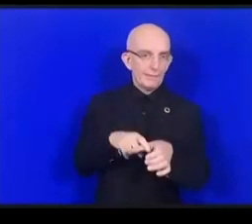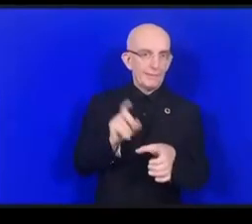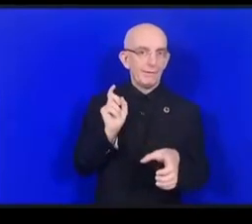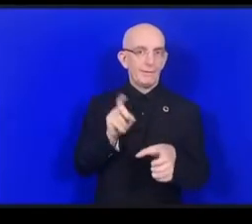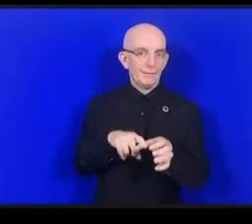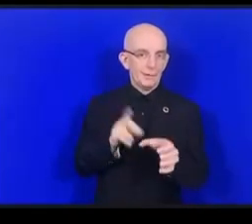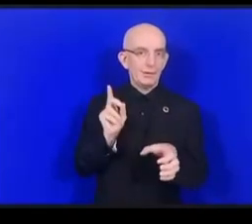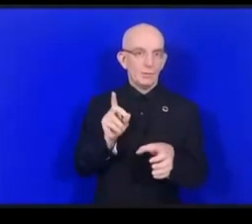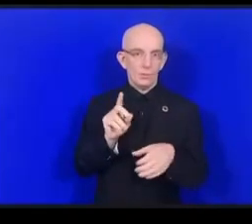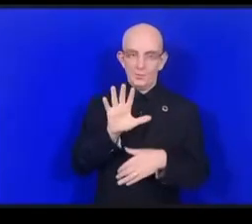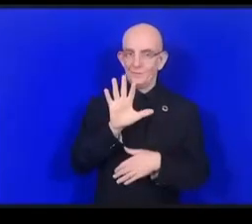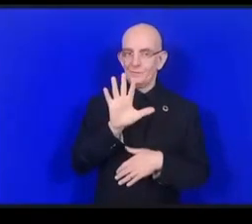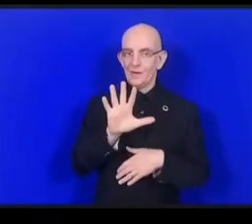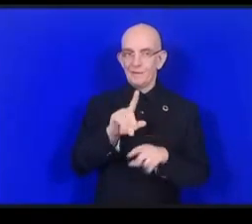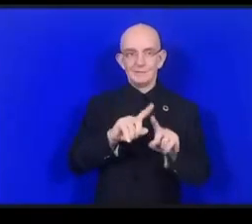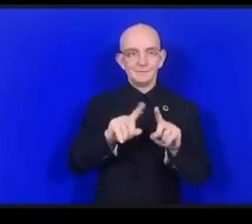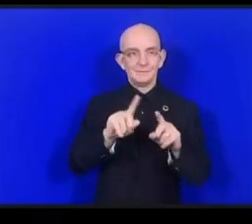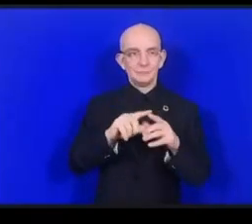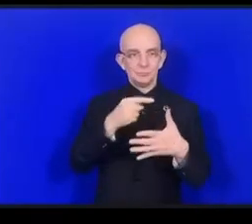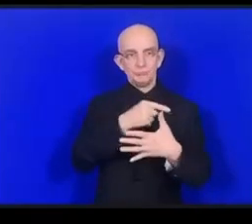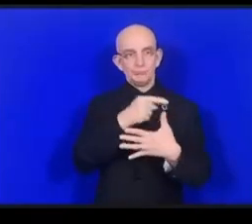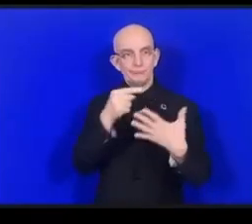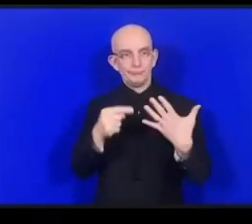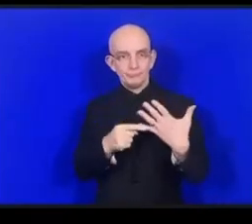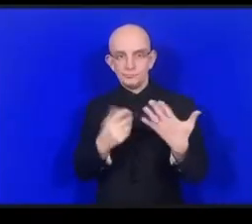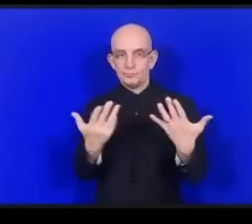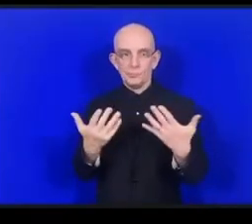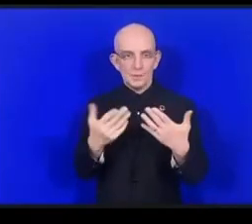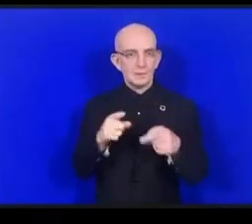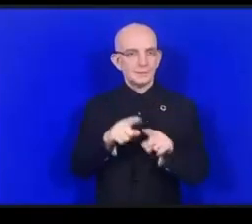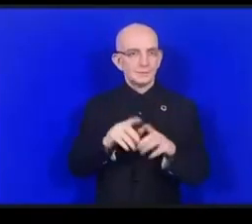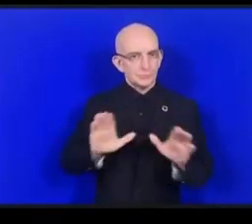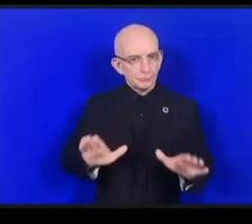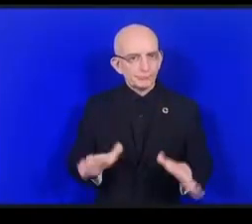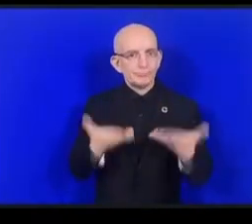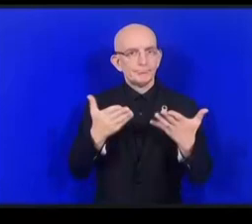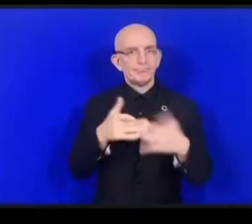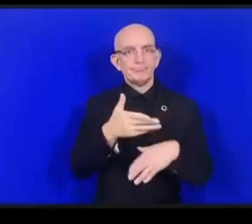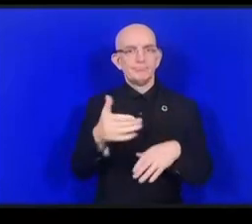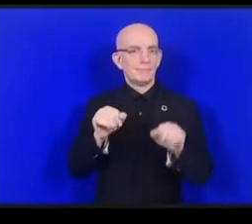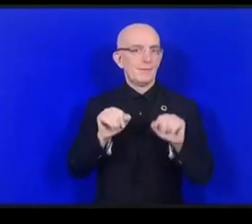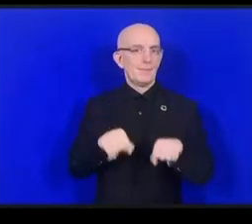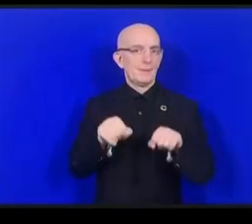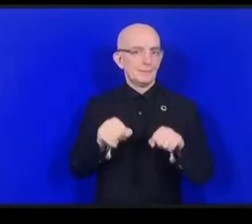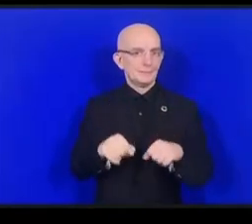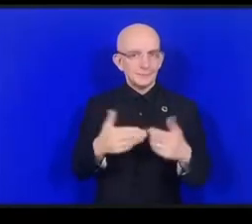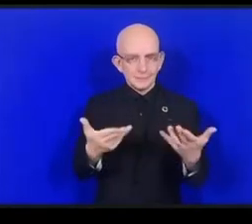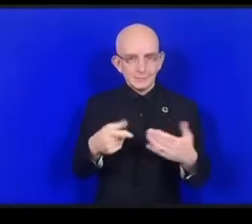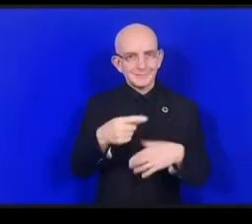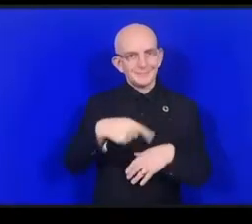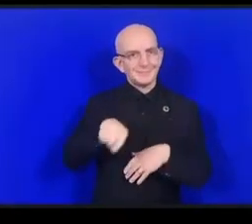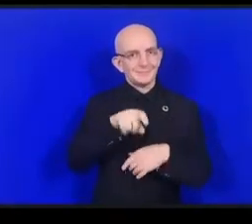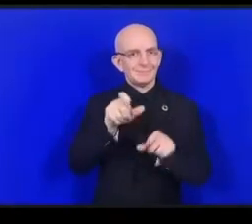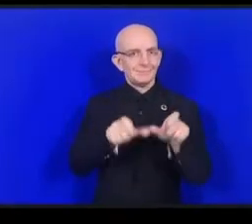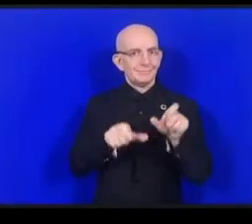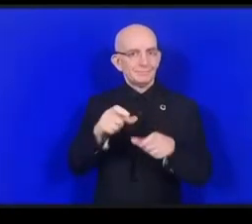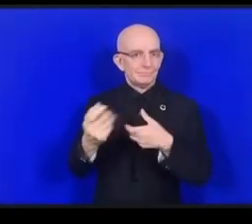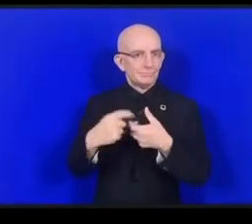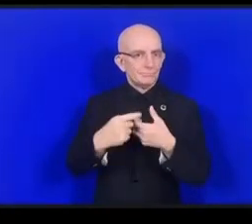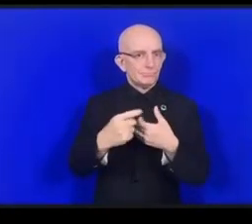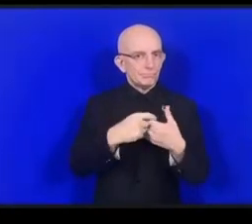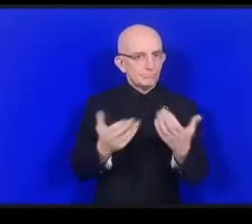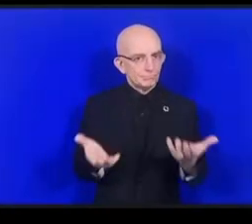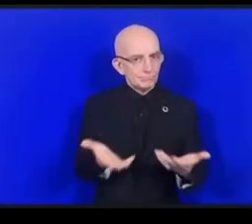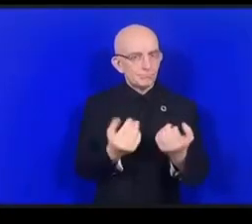supportive policy. It's about inclusive and equitable access to quality, multilingual, open